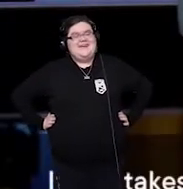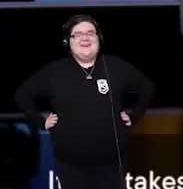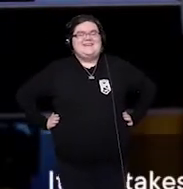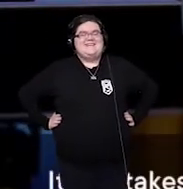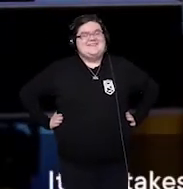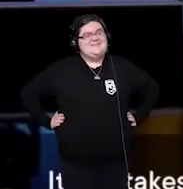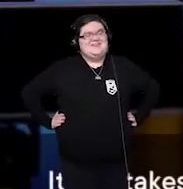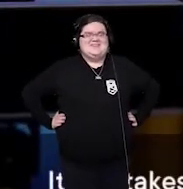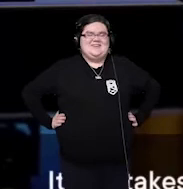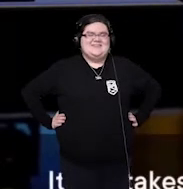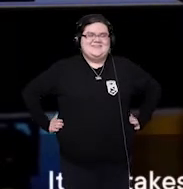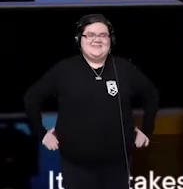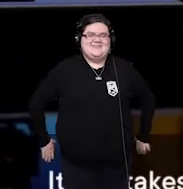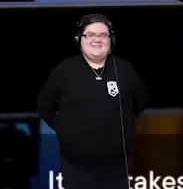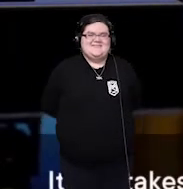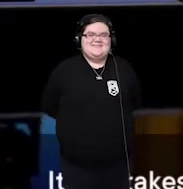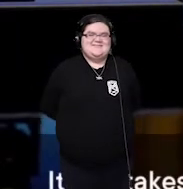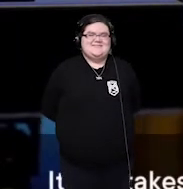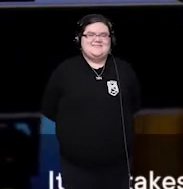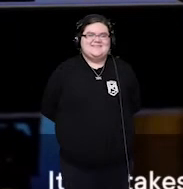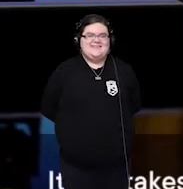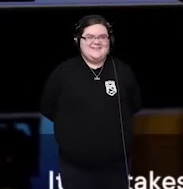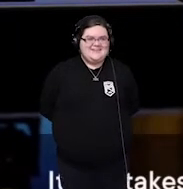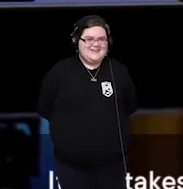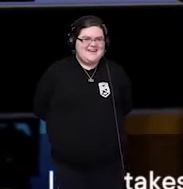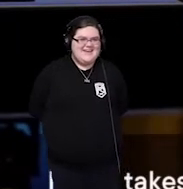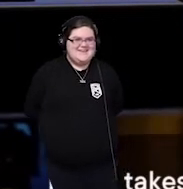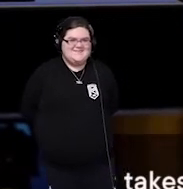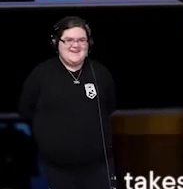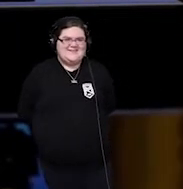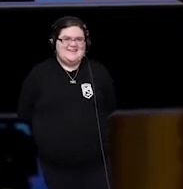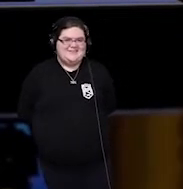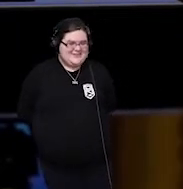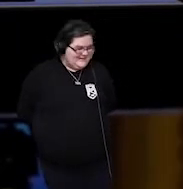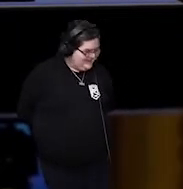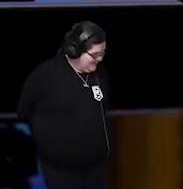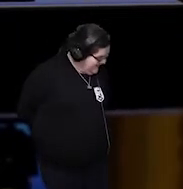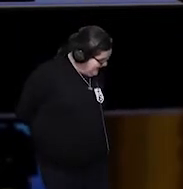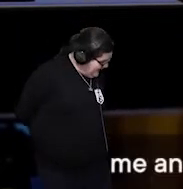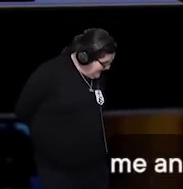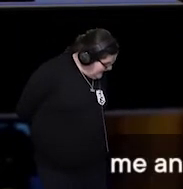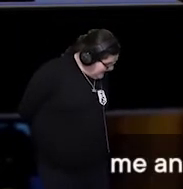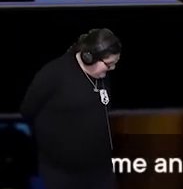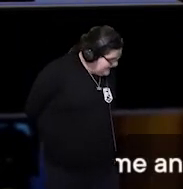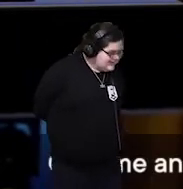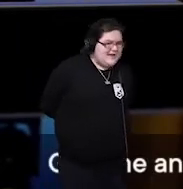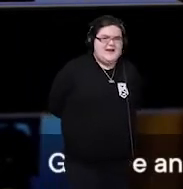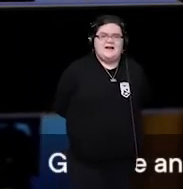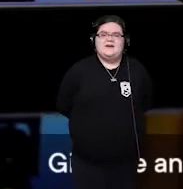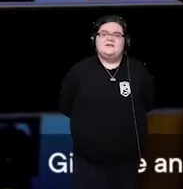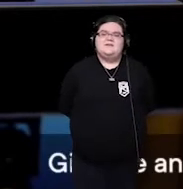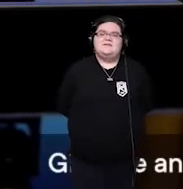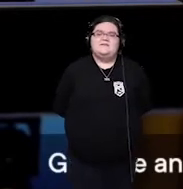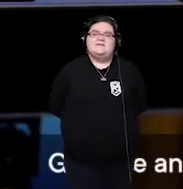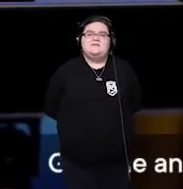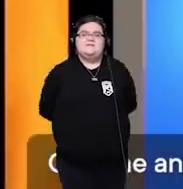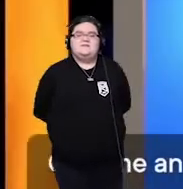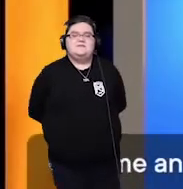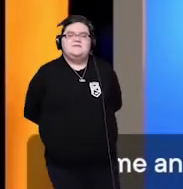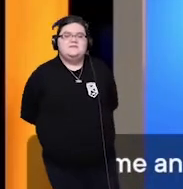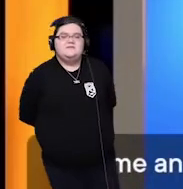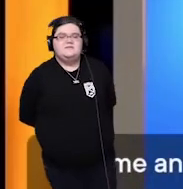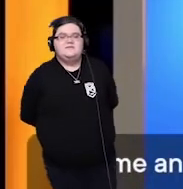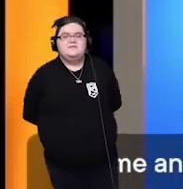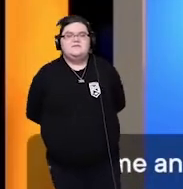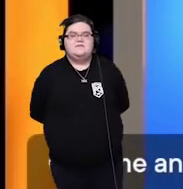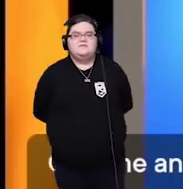Like, yeah. Like not 5 minutes ago, we're like, oh, look at this game. Look bro. At this game, bro. Right now, it's like, how have we not got one? Give me an answer. But yeah. It's shit. They're gonna